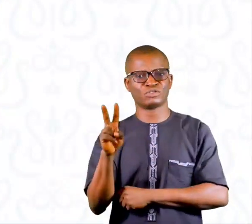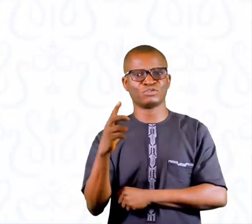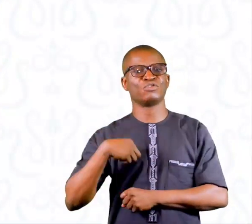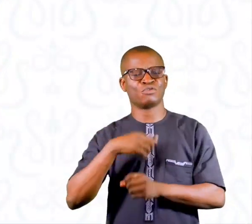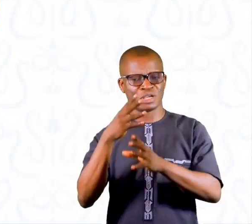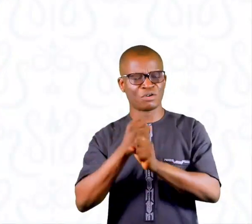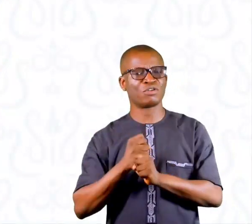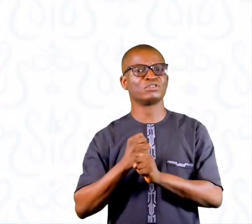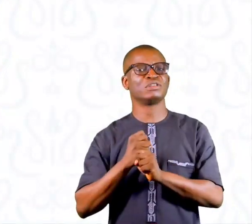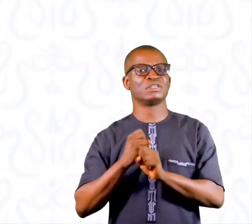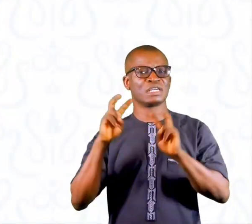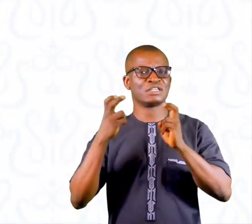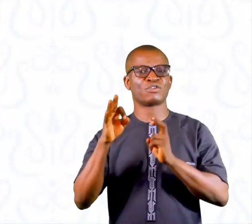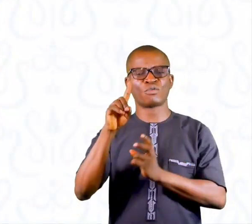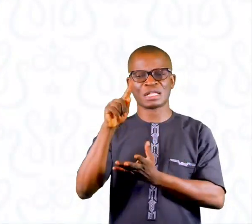of